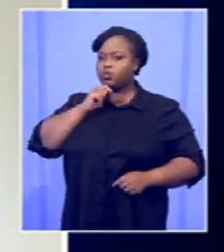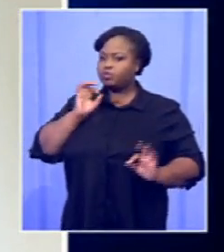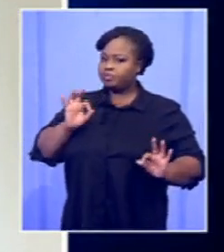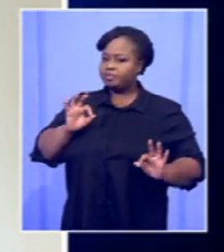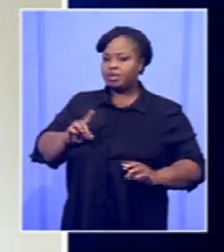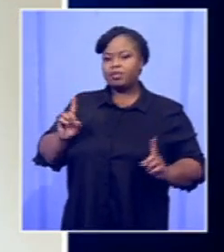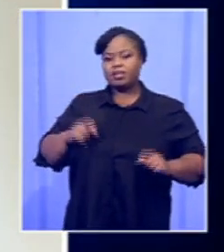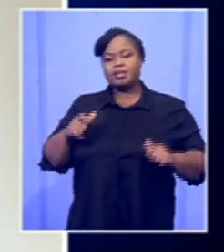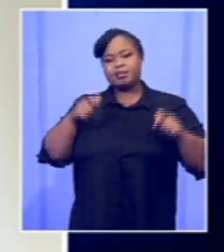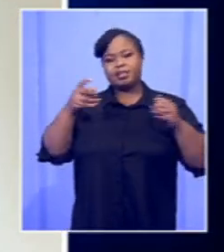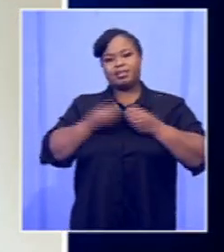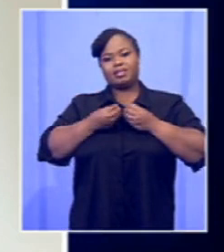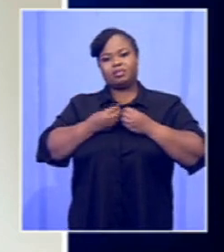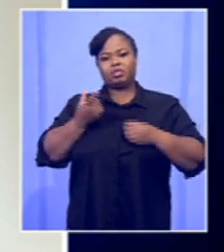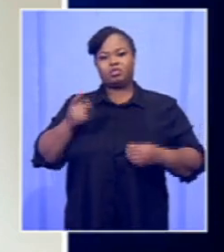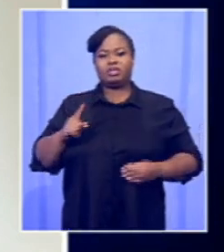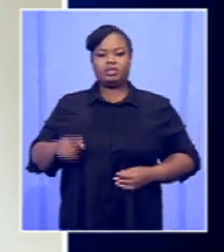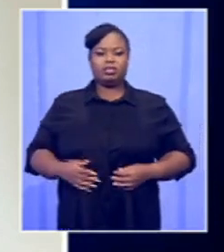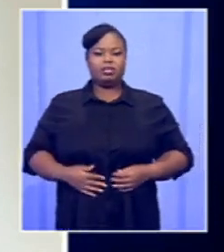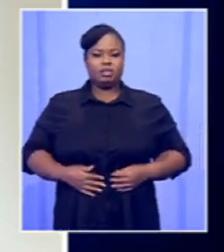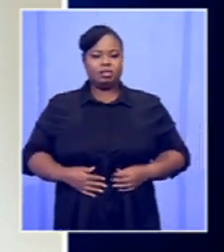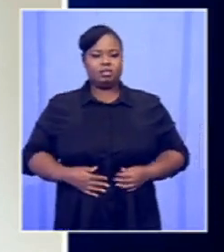The biggest thing is to look at the